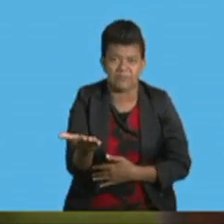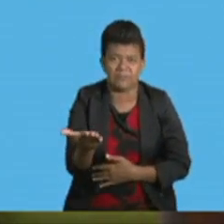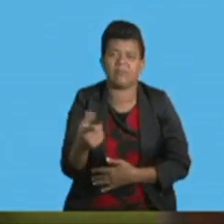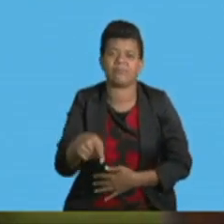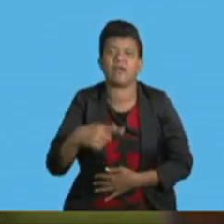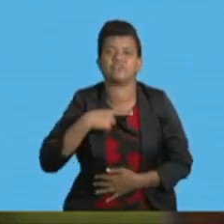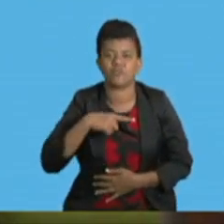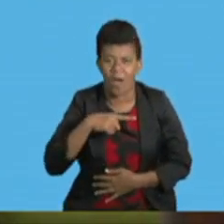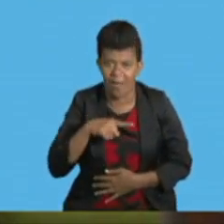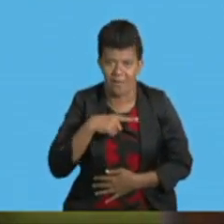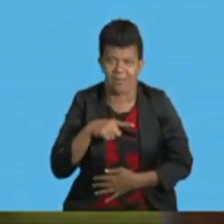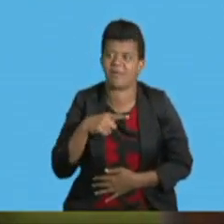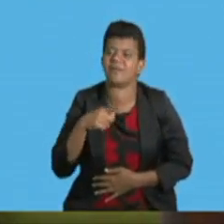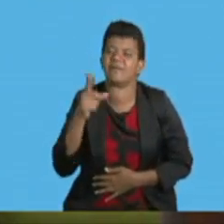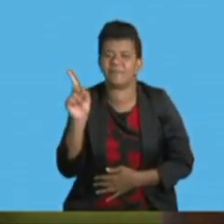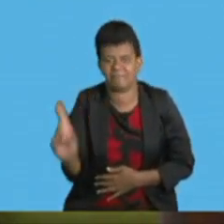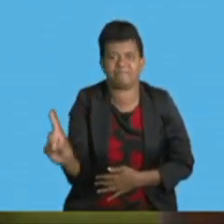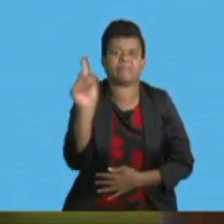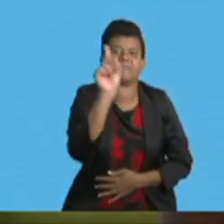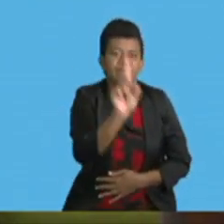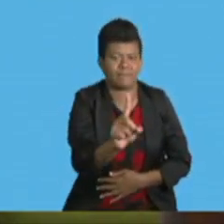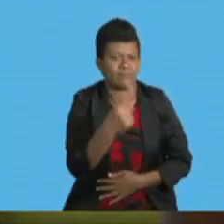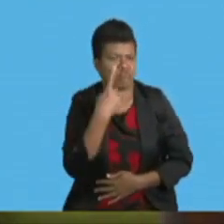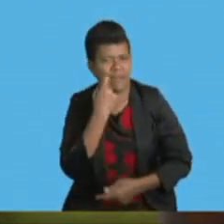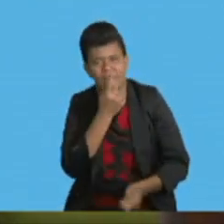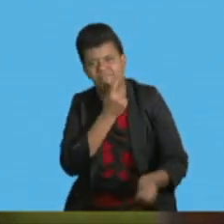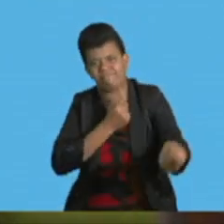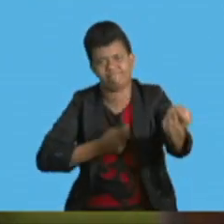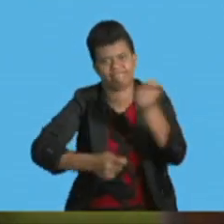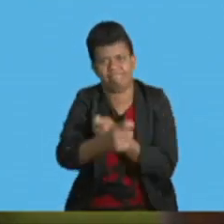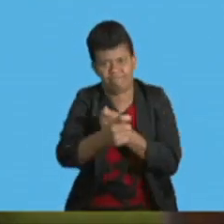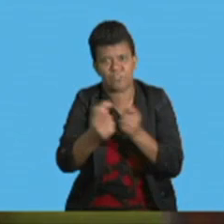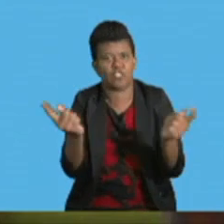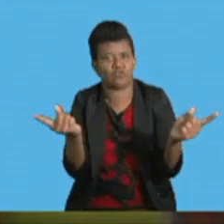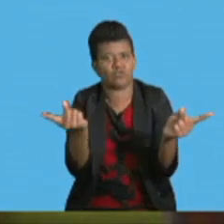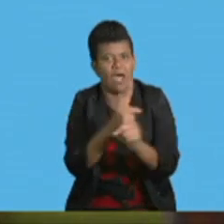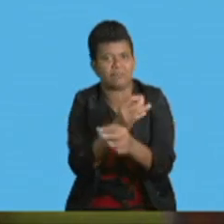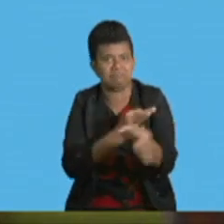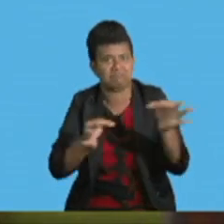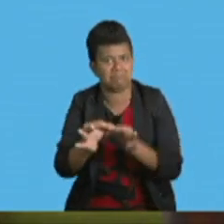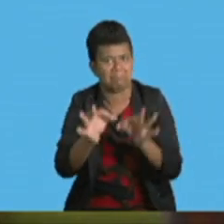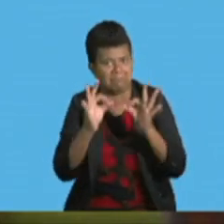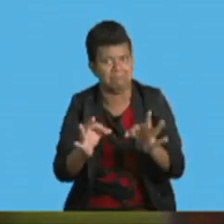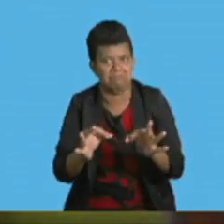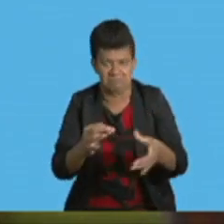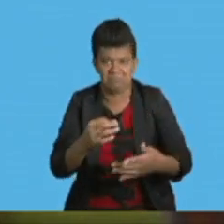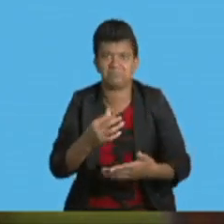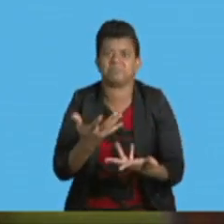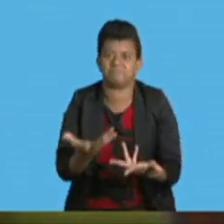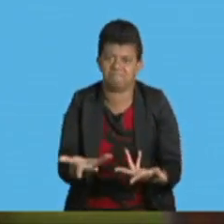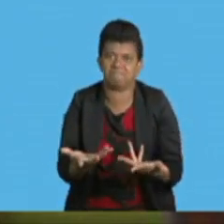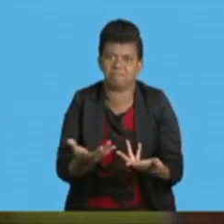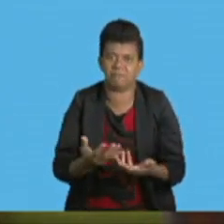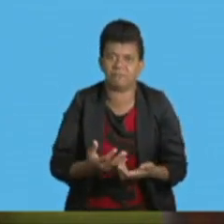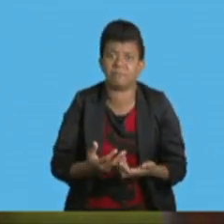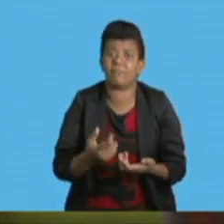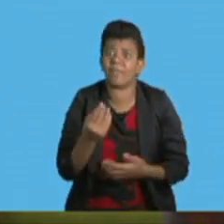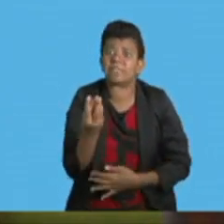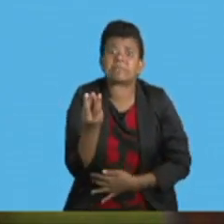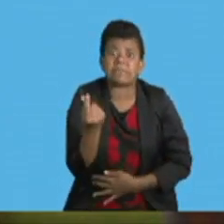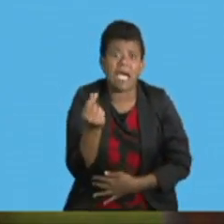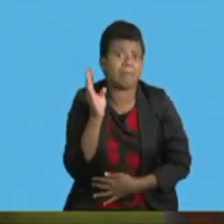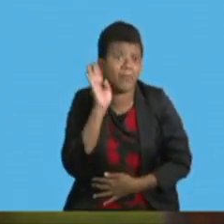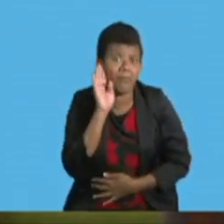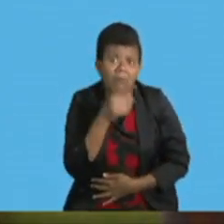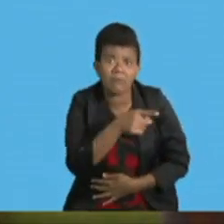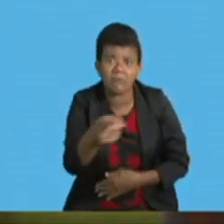out the replacement of these main inlet valves, EFL engineers have had to shut down Wailoa power